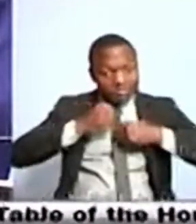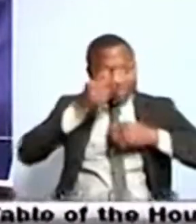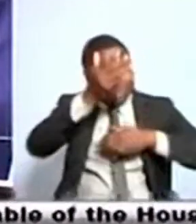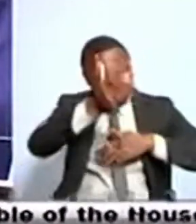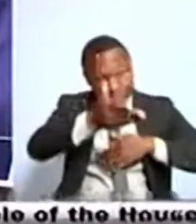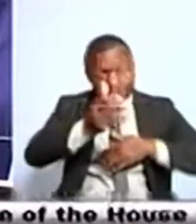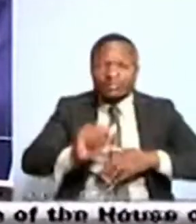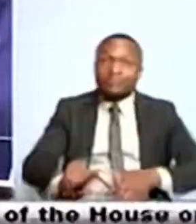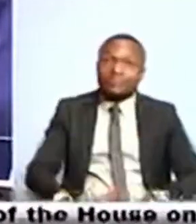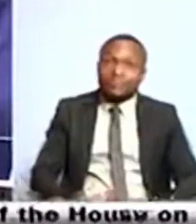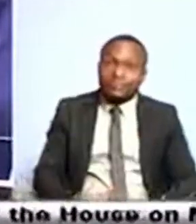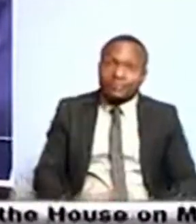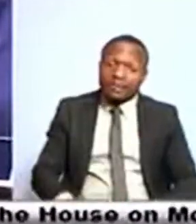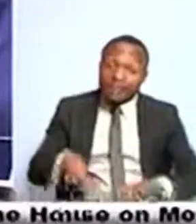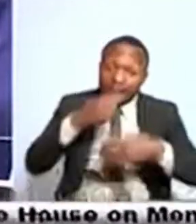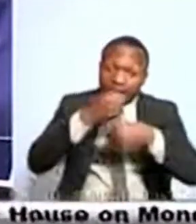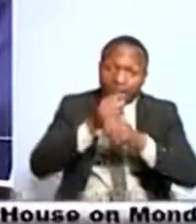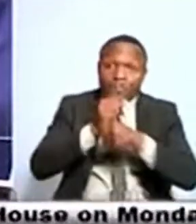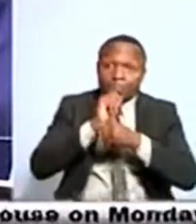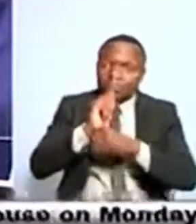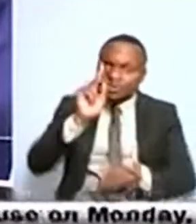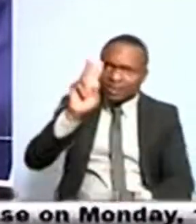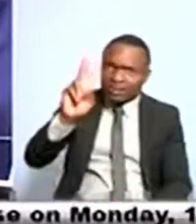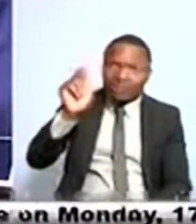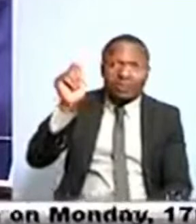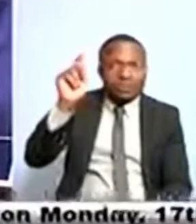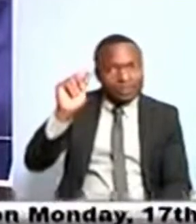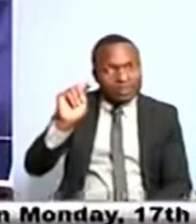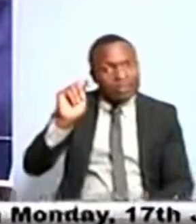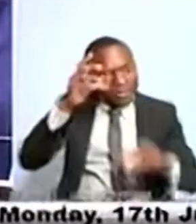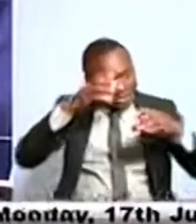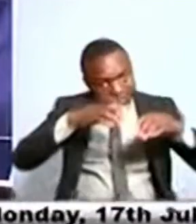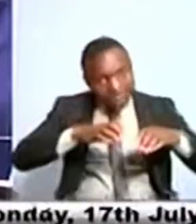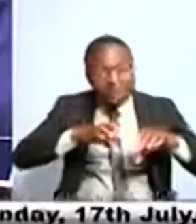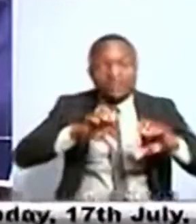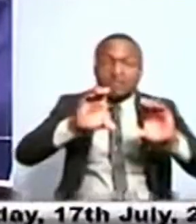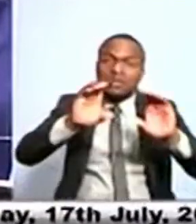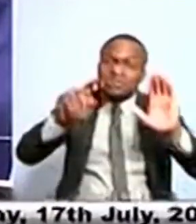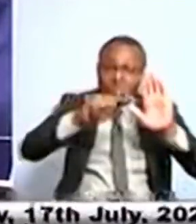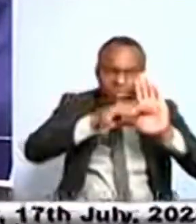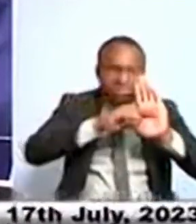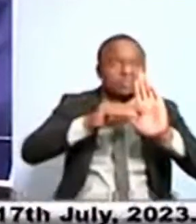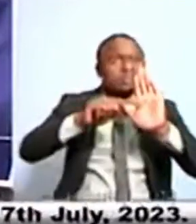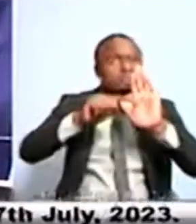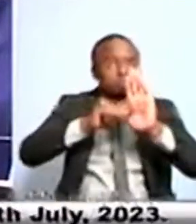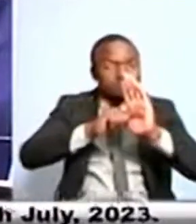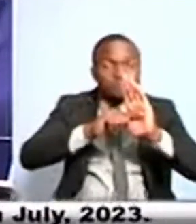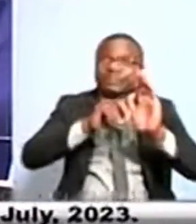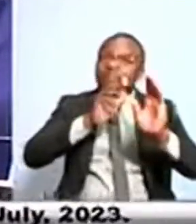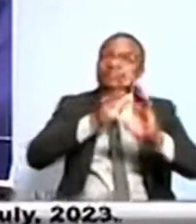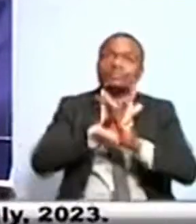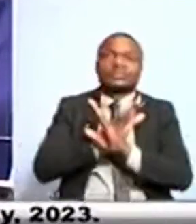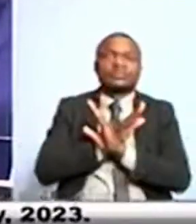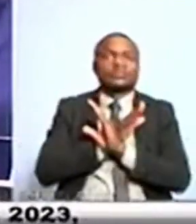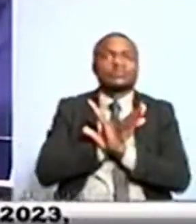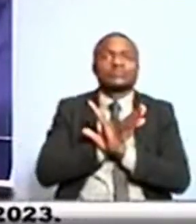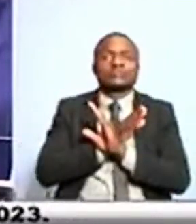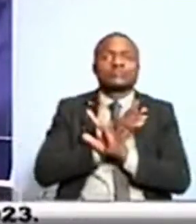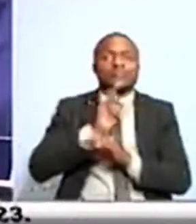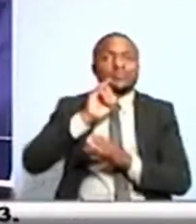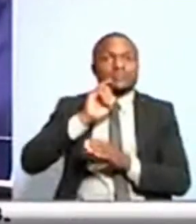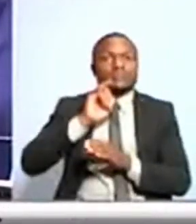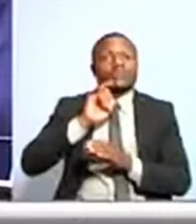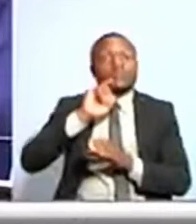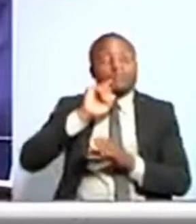are going to ensure that VAT, which has continuously been negative in this country, goes to be